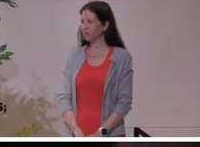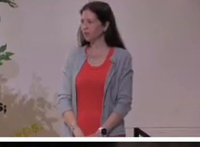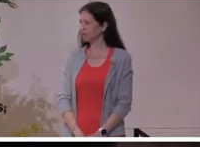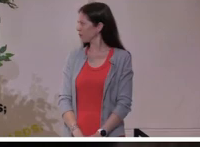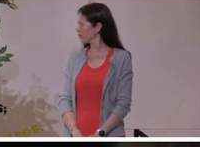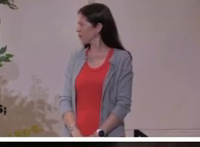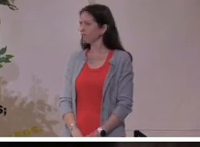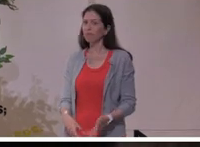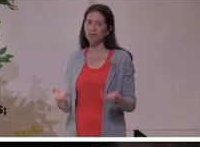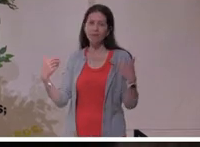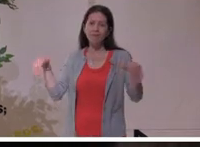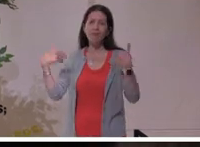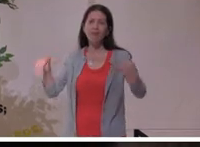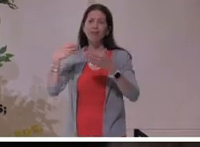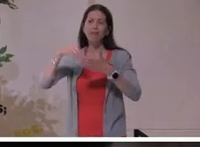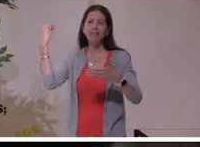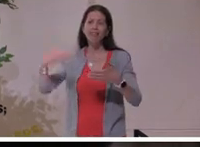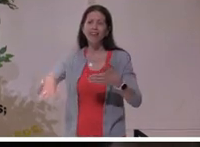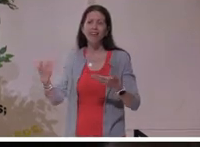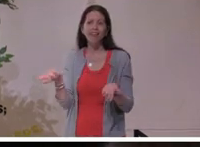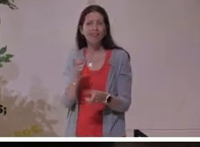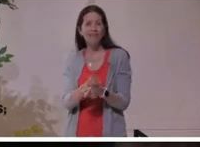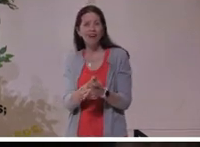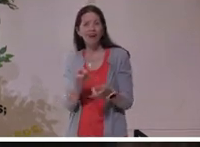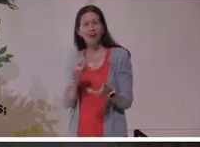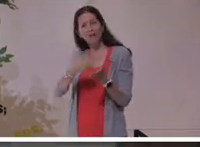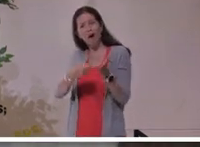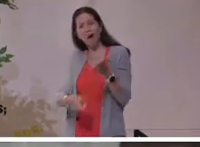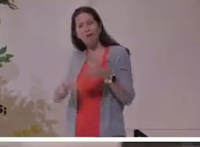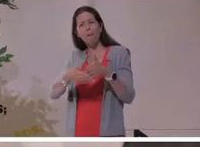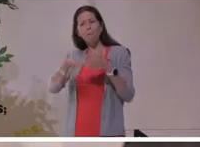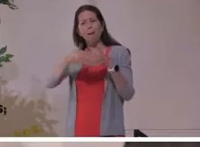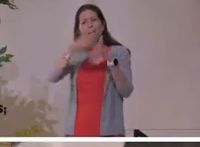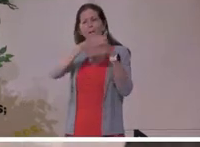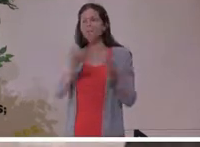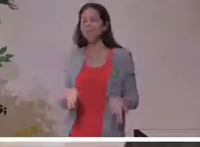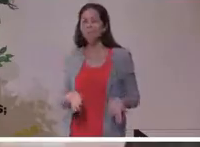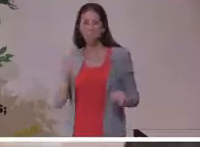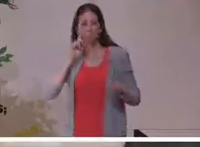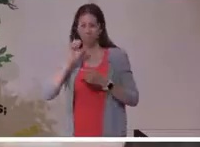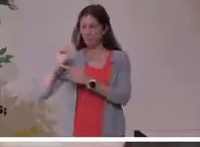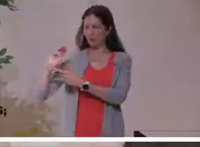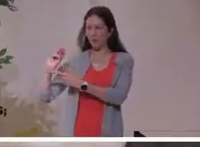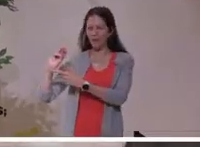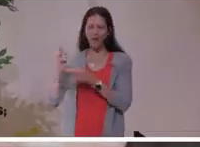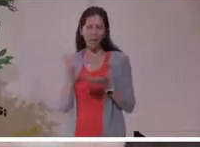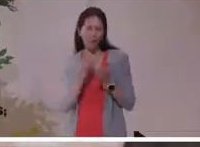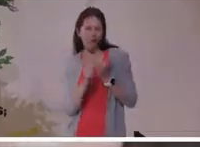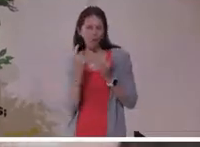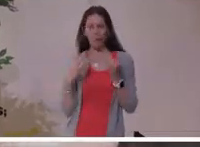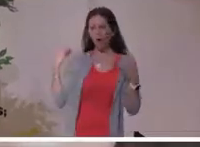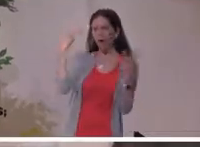It's going to get expensive, okay? You think about it, social media, if everybody wants to be an influencer. You're